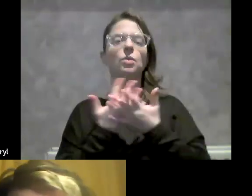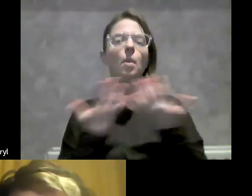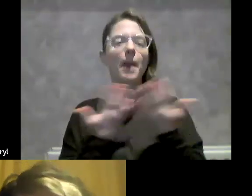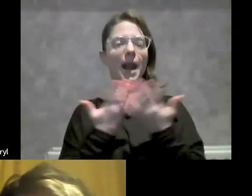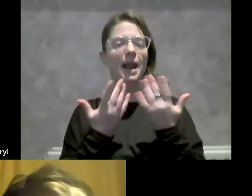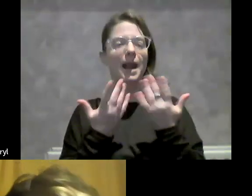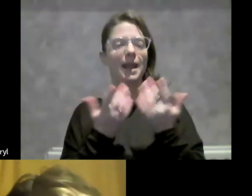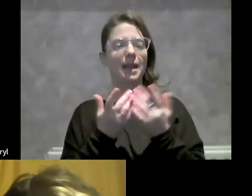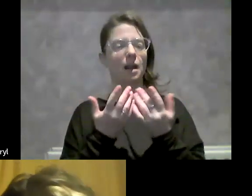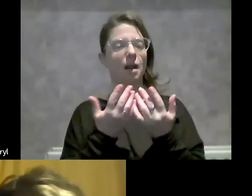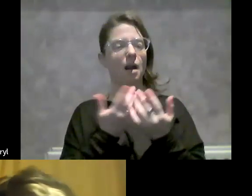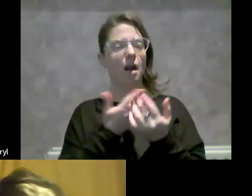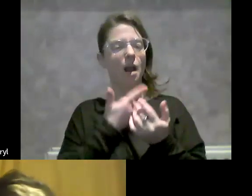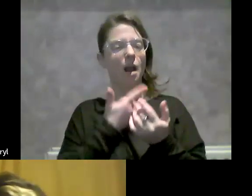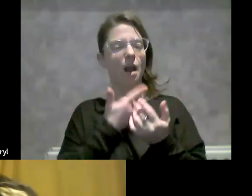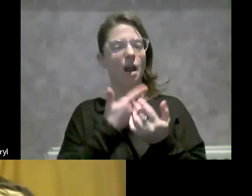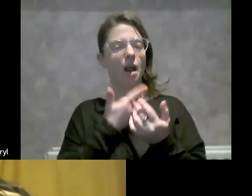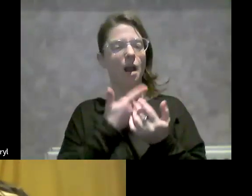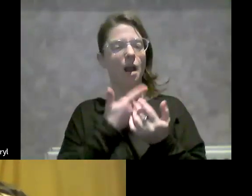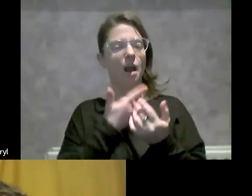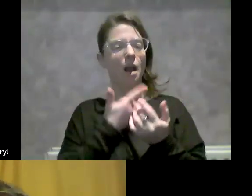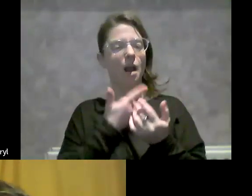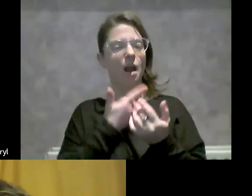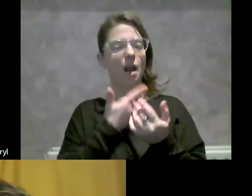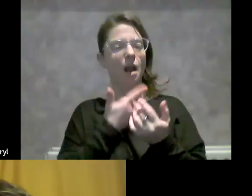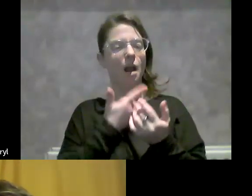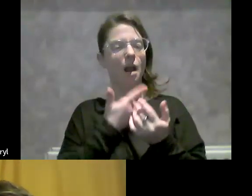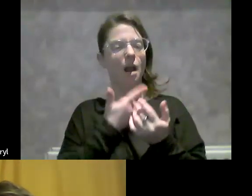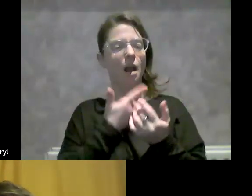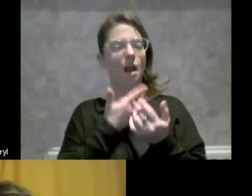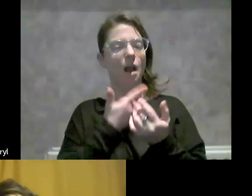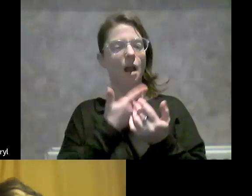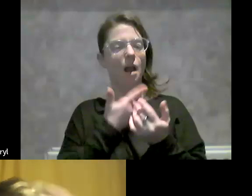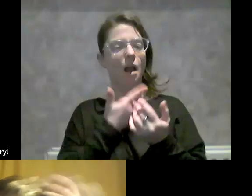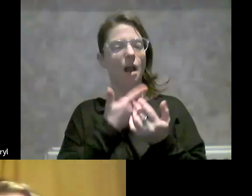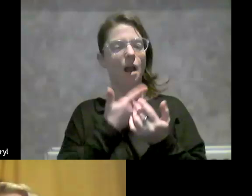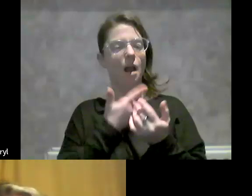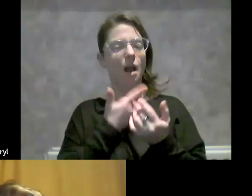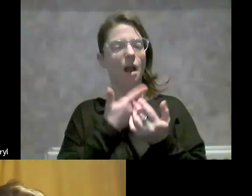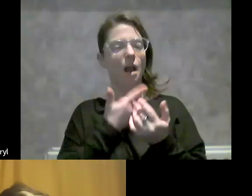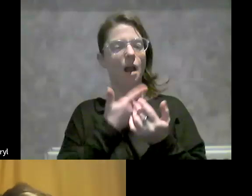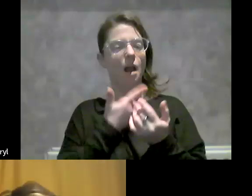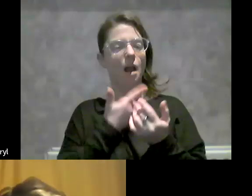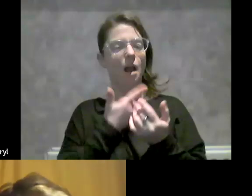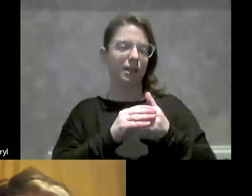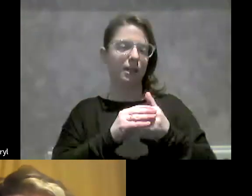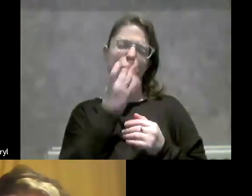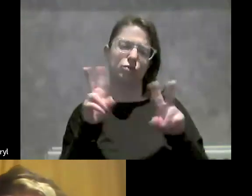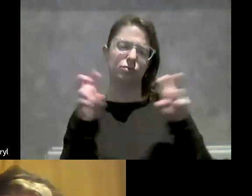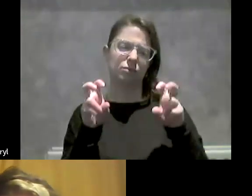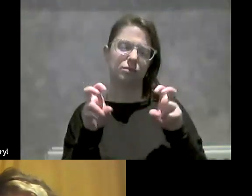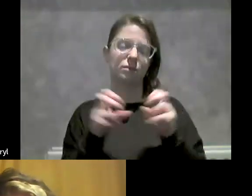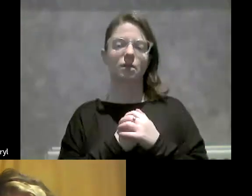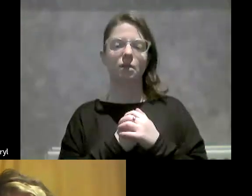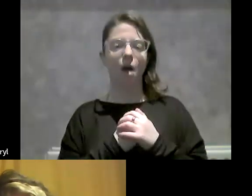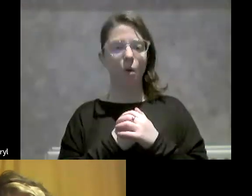in there. I particularly loved I'd write 1,000 love songs for my friends. I just thought that was gorgeous. Lots of